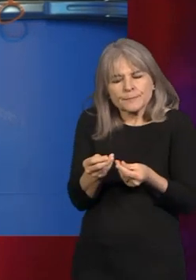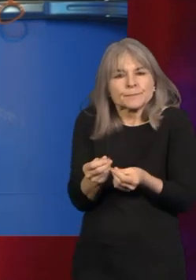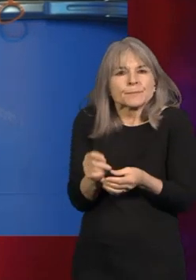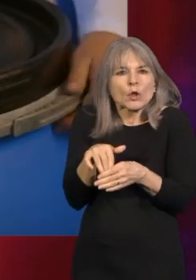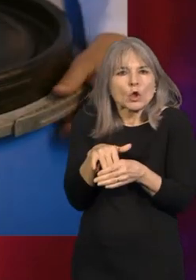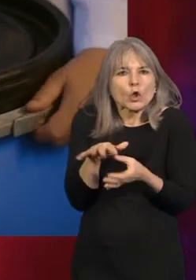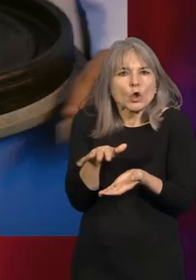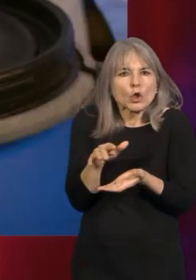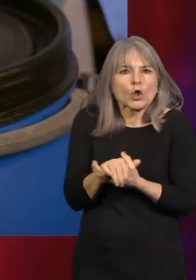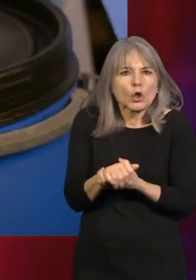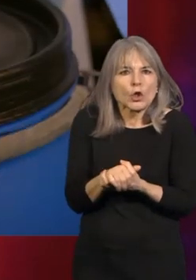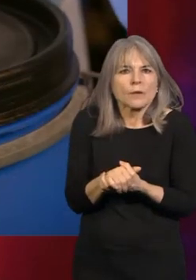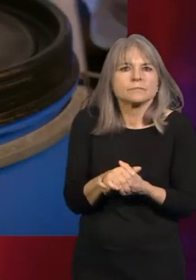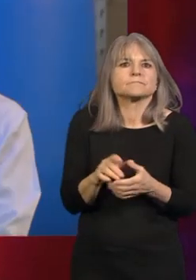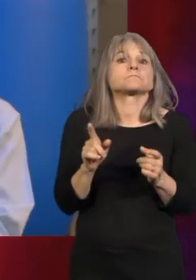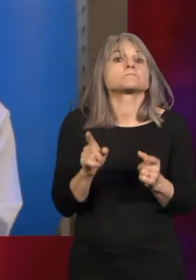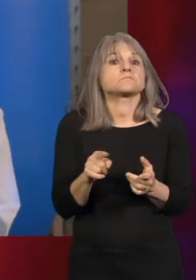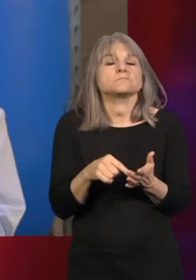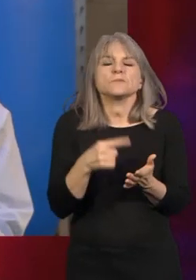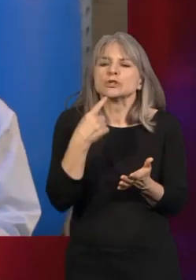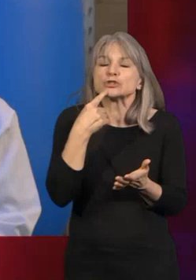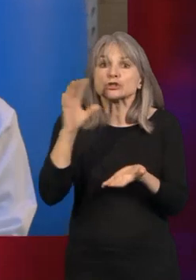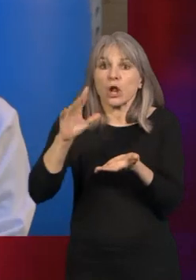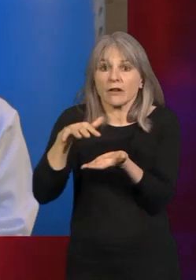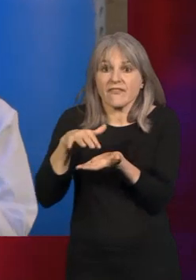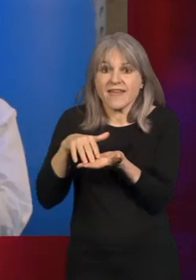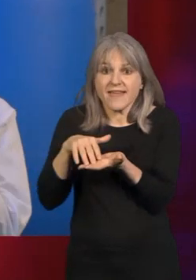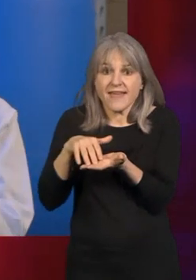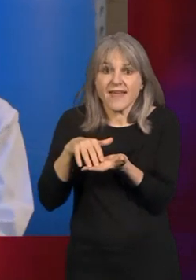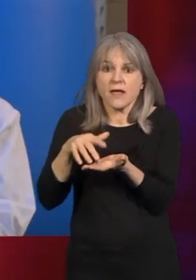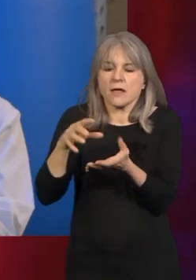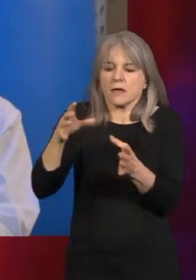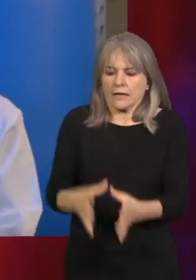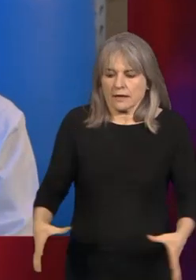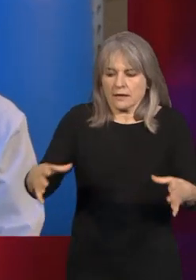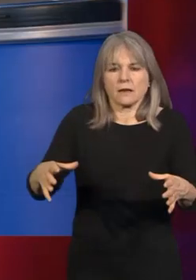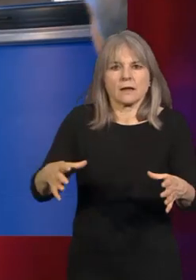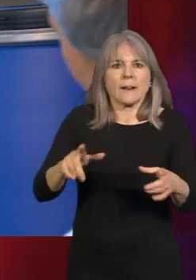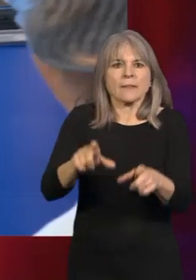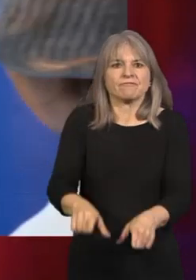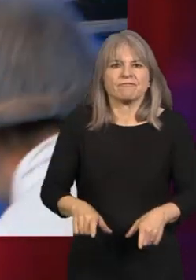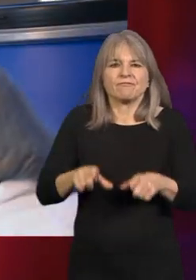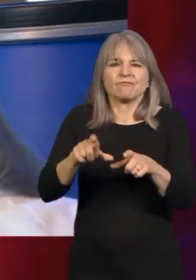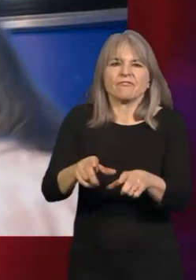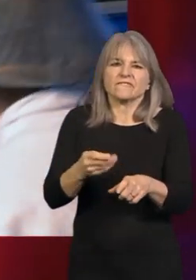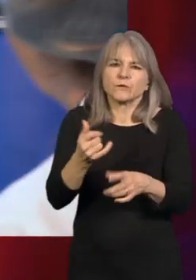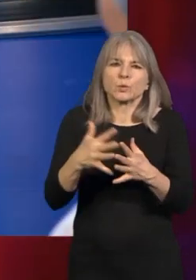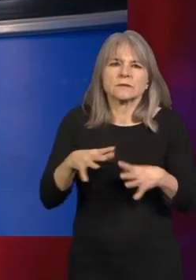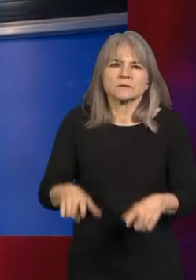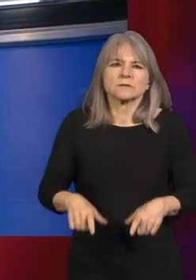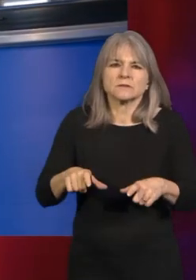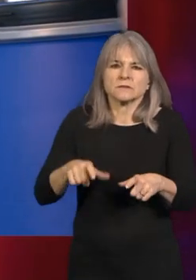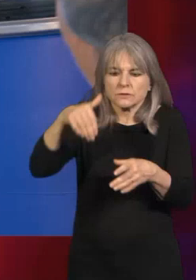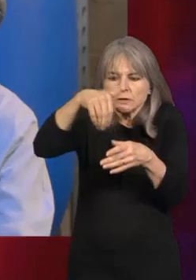on the surface. When I open this, I don't want to look at it, I want you to smell it. So get close